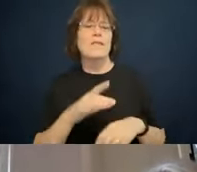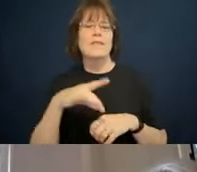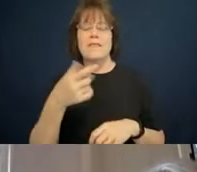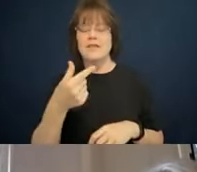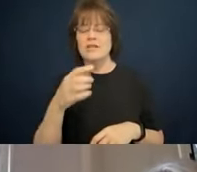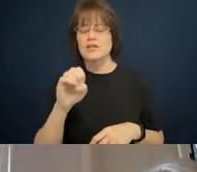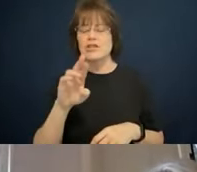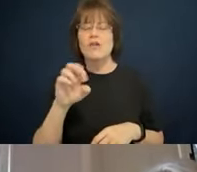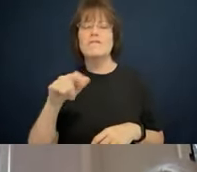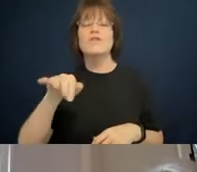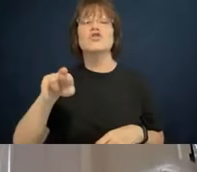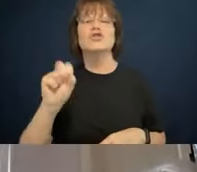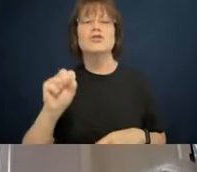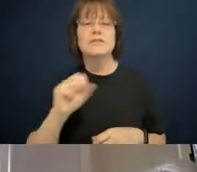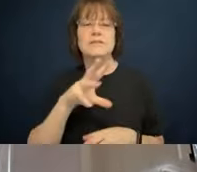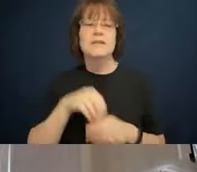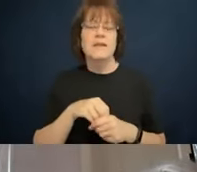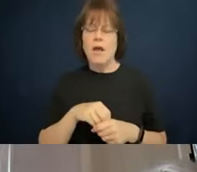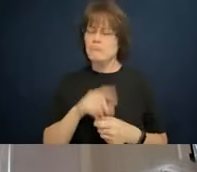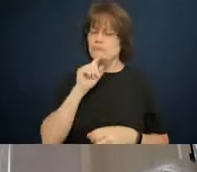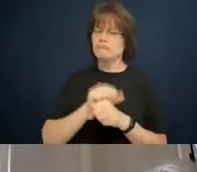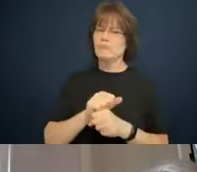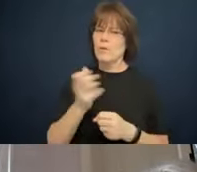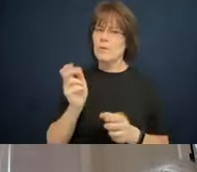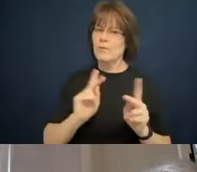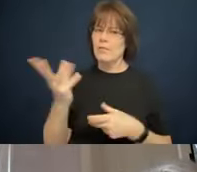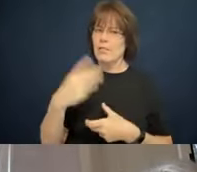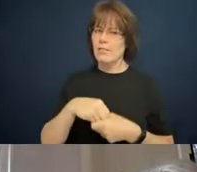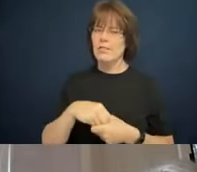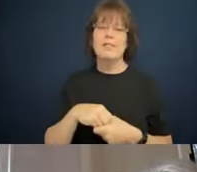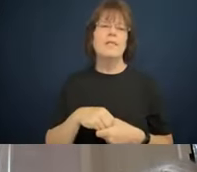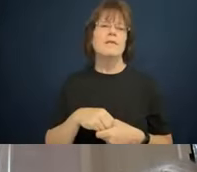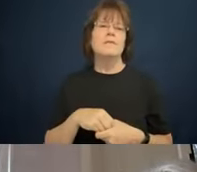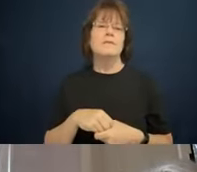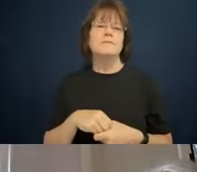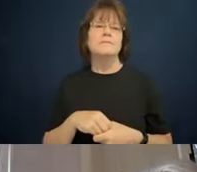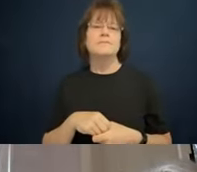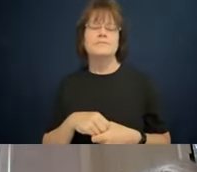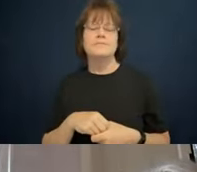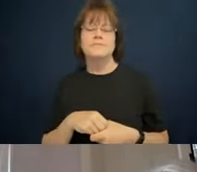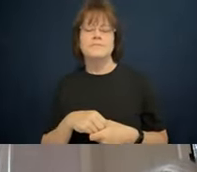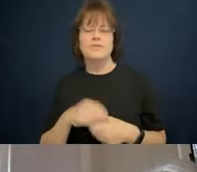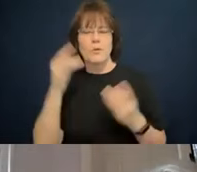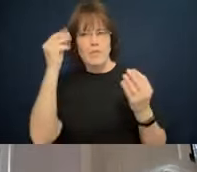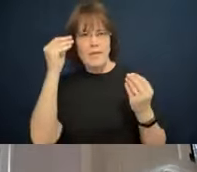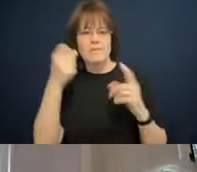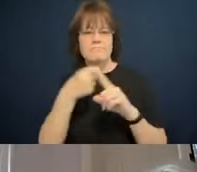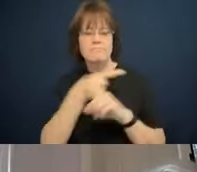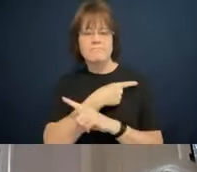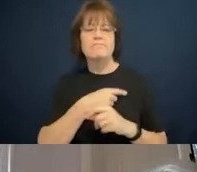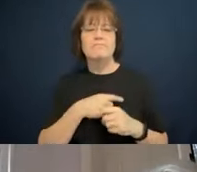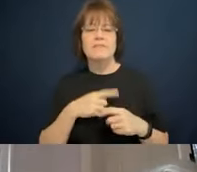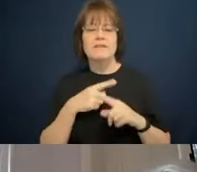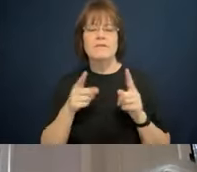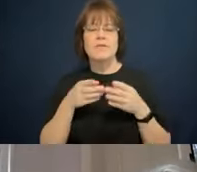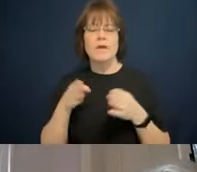in. Well, it was an intentional act. We wanted people to think provocatively and in a little bit different way than